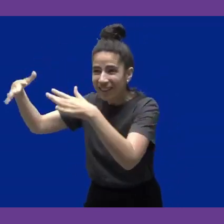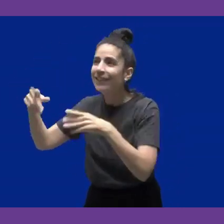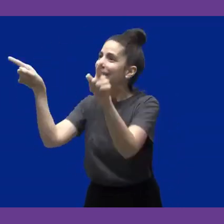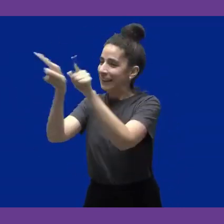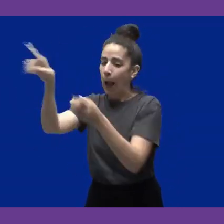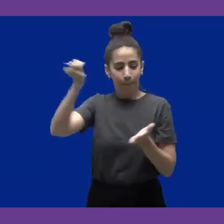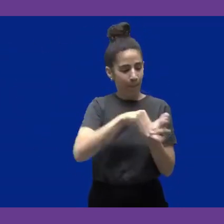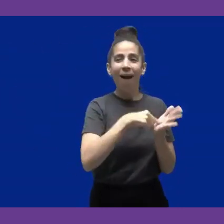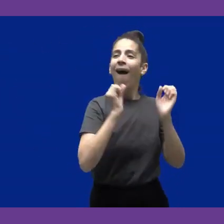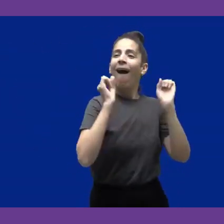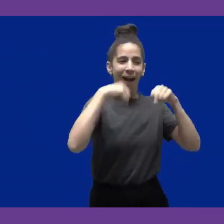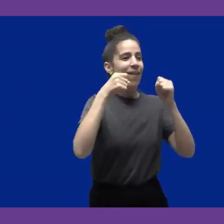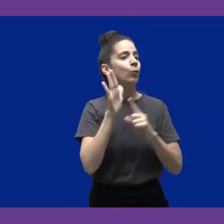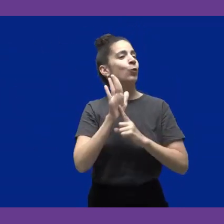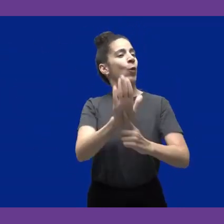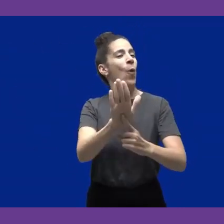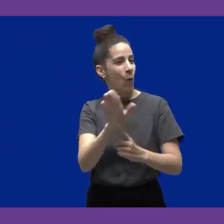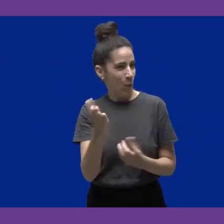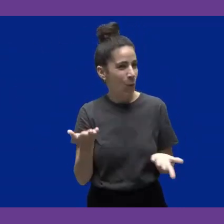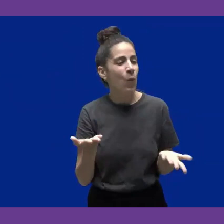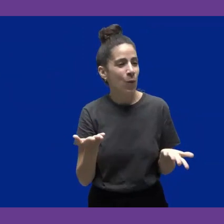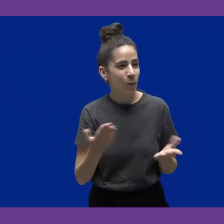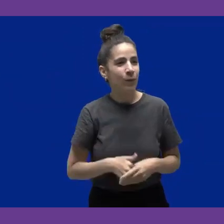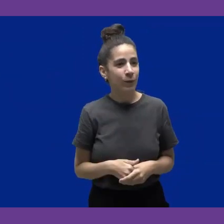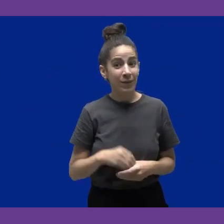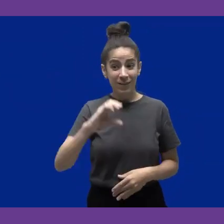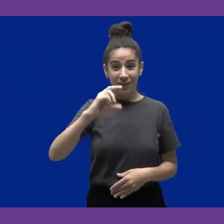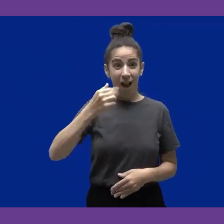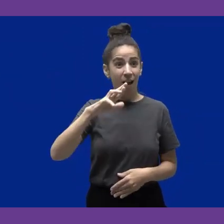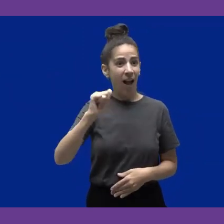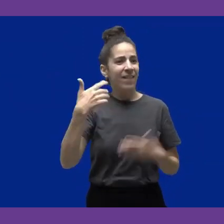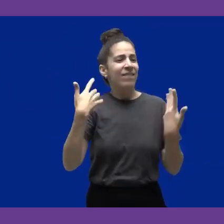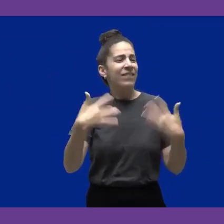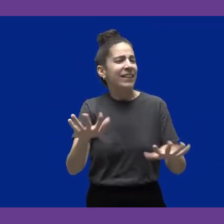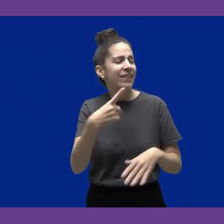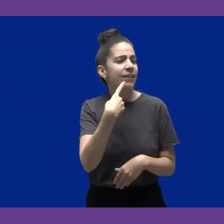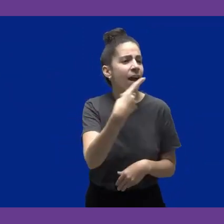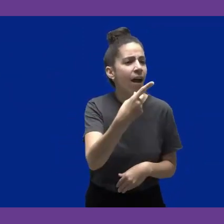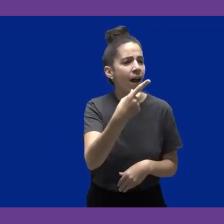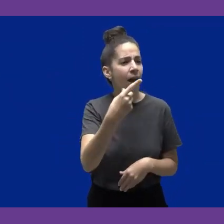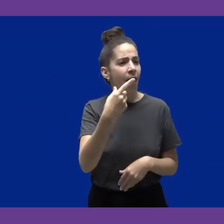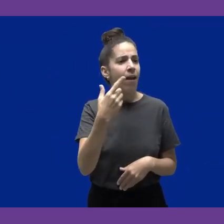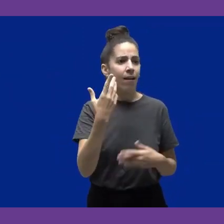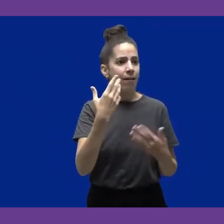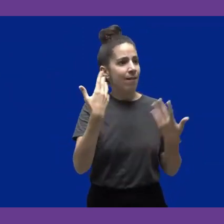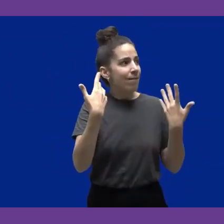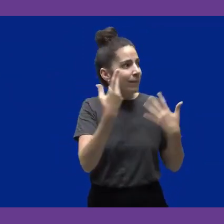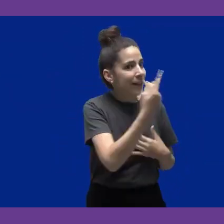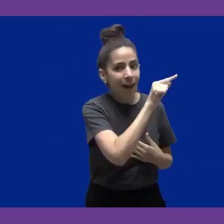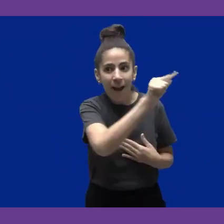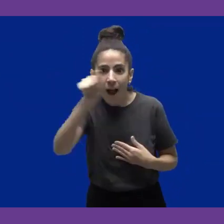balanced compositions and transparency in the compositions. For example, ANEC is one of